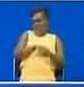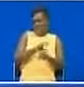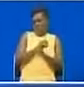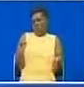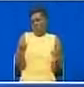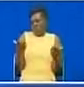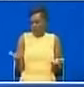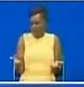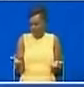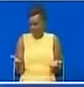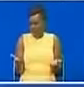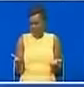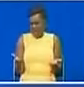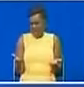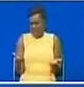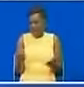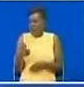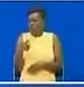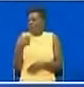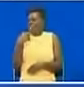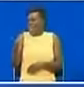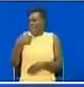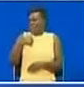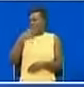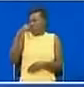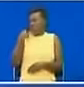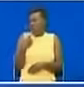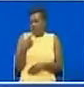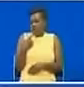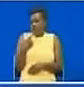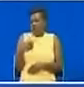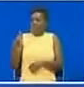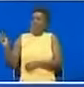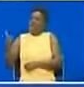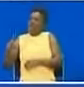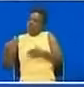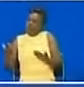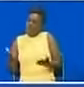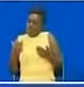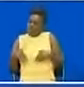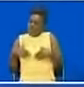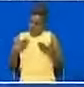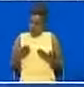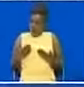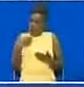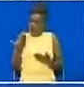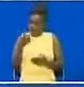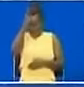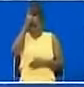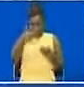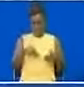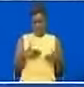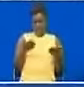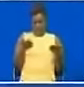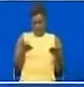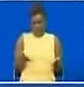najiandaa. Sasa ni nani ananichagua? Ni wale wa Nairobi ama ni nyinyi? For now, they have